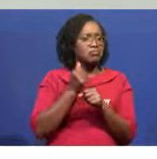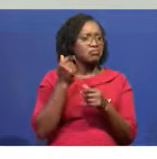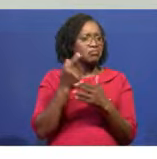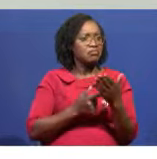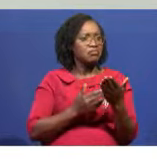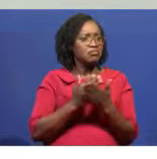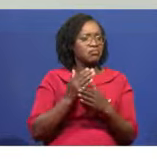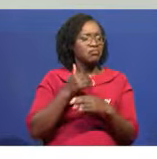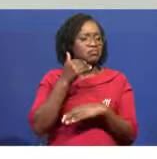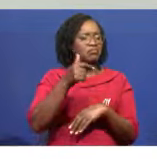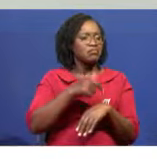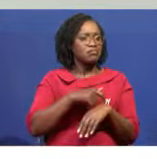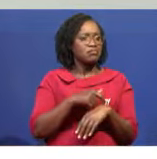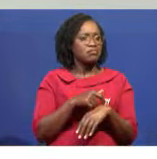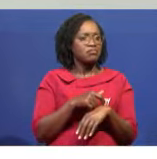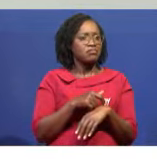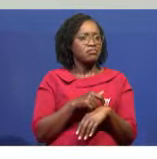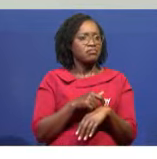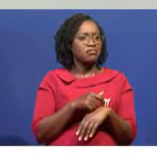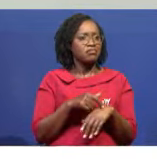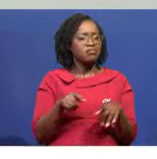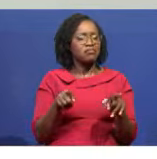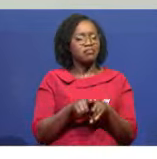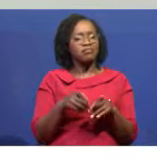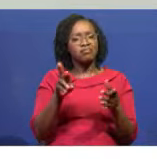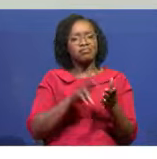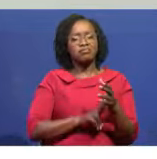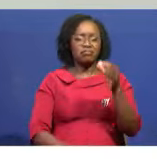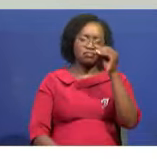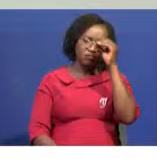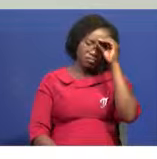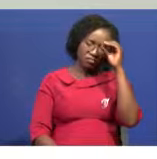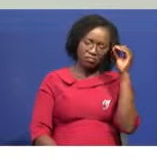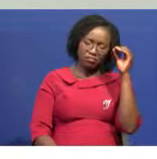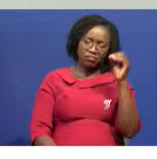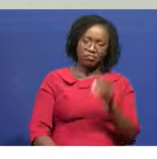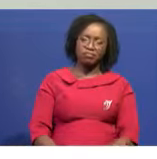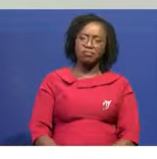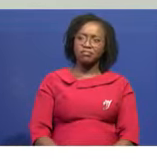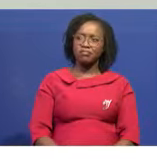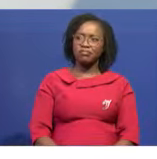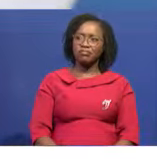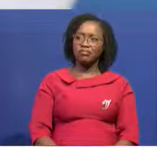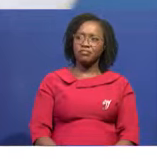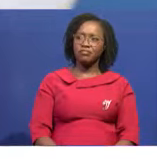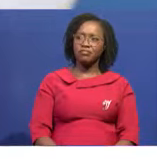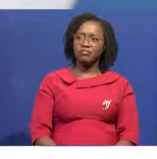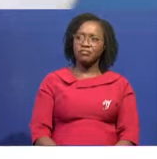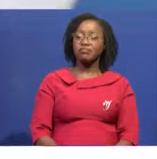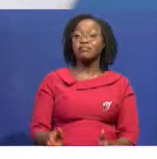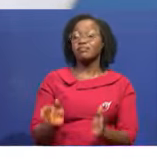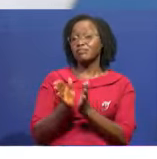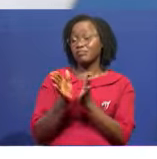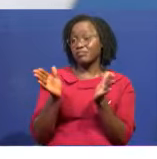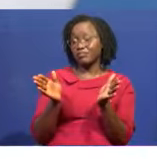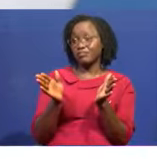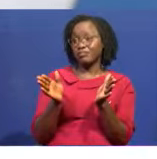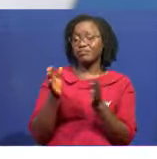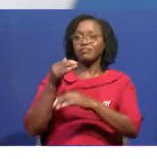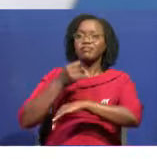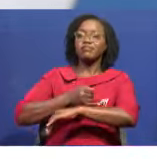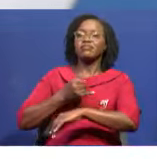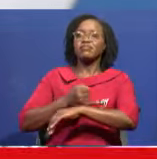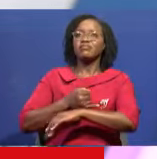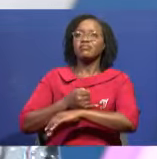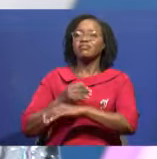that next time we do not see what happened in the country last year and early this year? What needs to be done is that public institutions